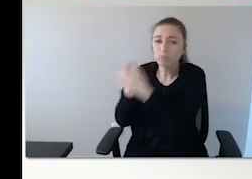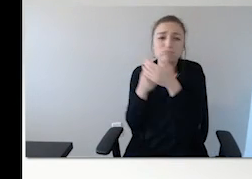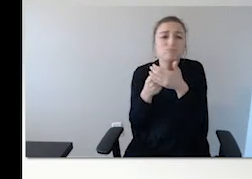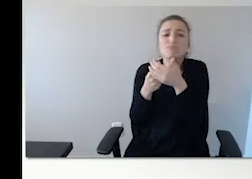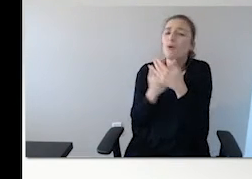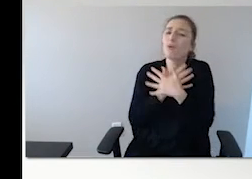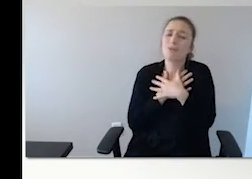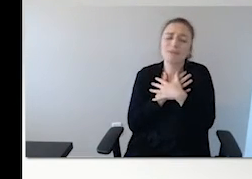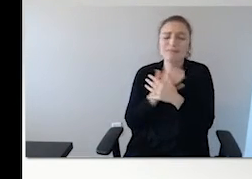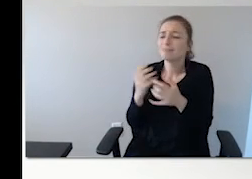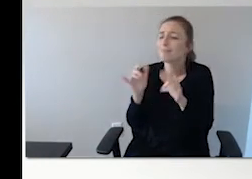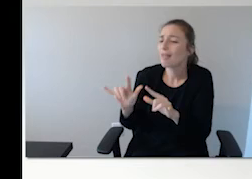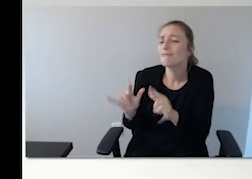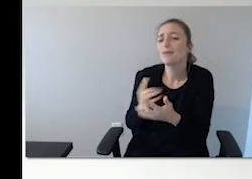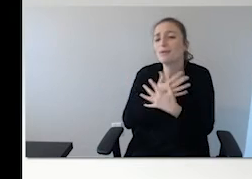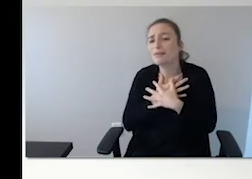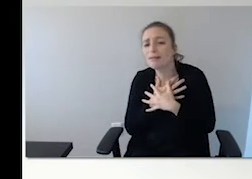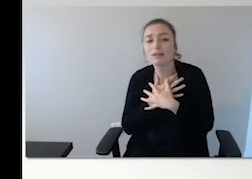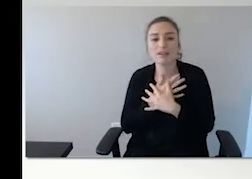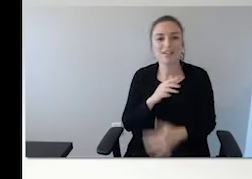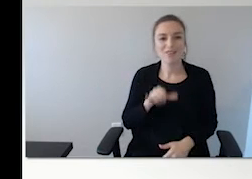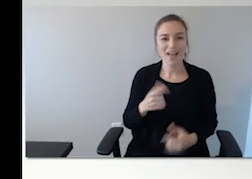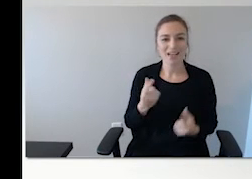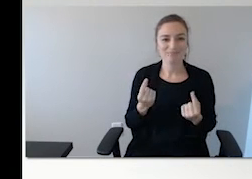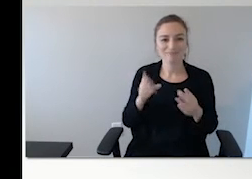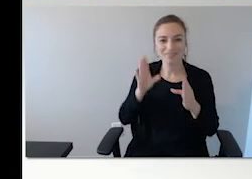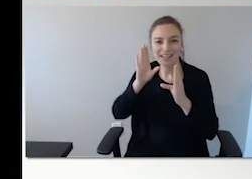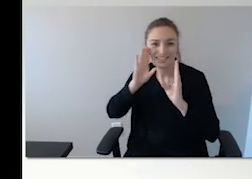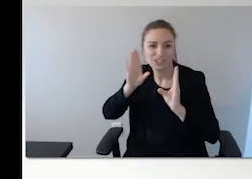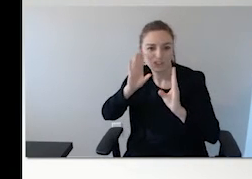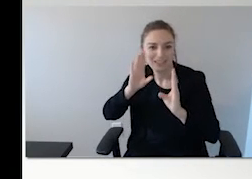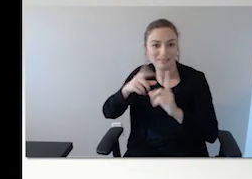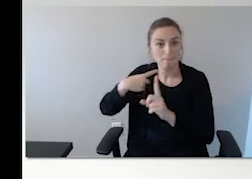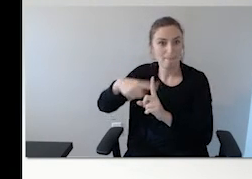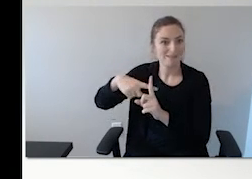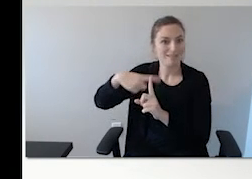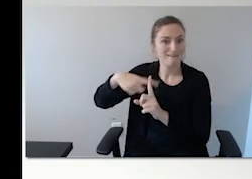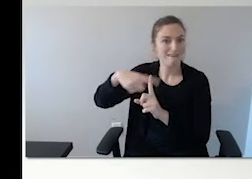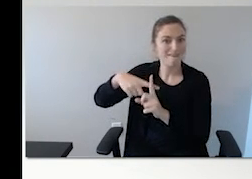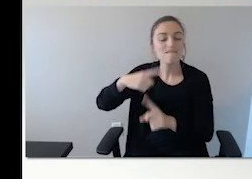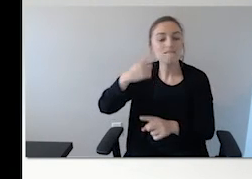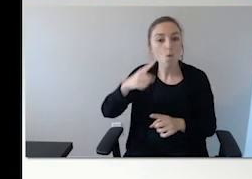tight, tell them how much you love them and that you're so glad to see them. Well, you just gave them attention for wandering.